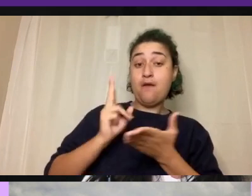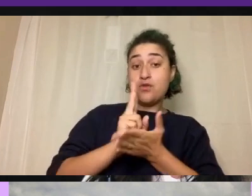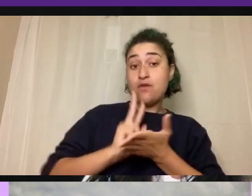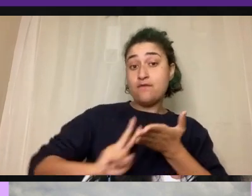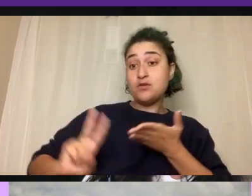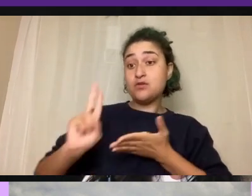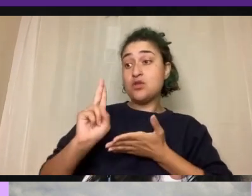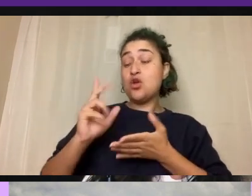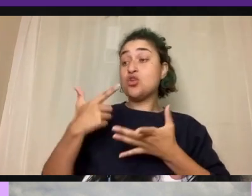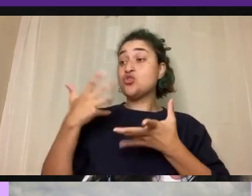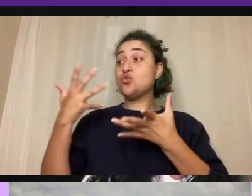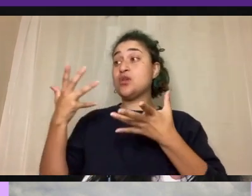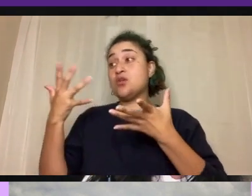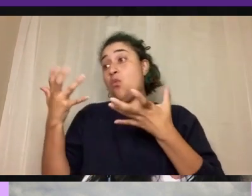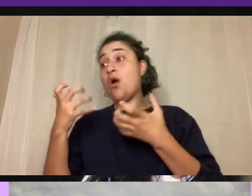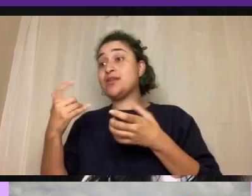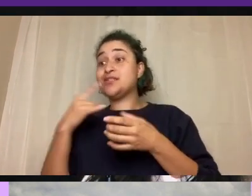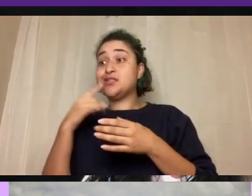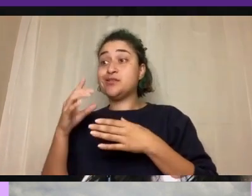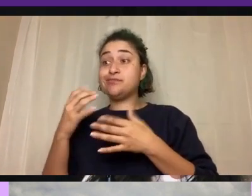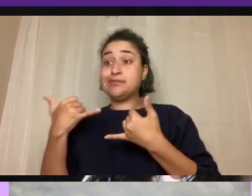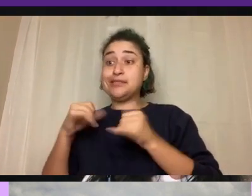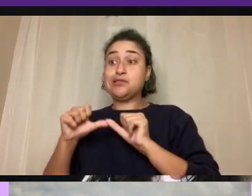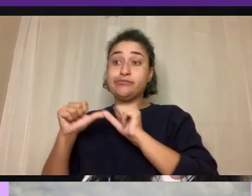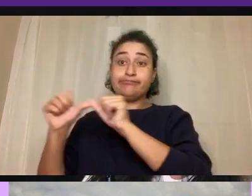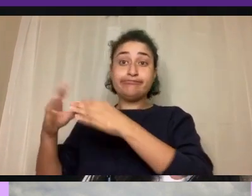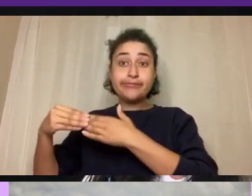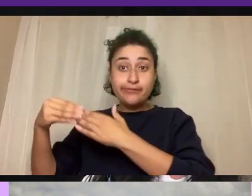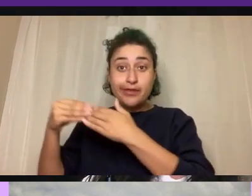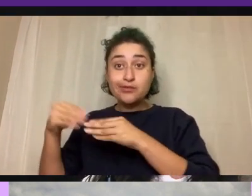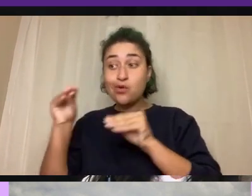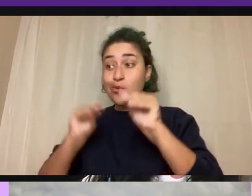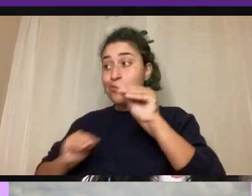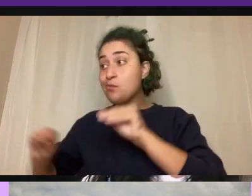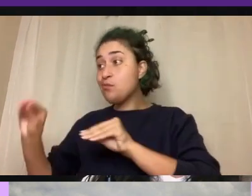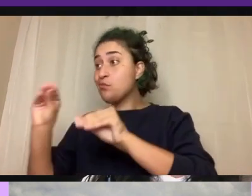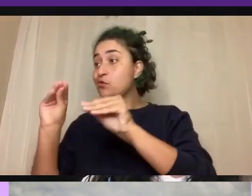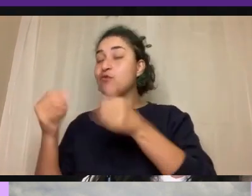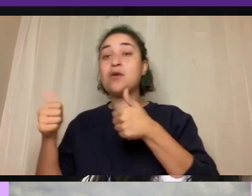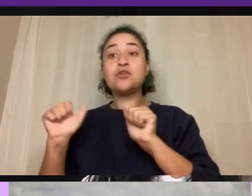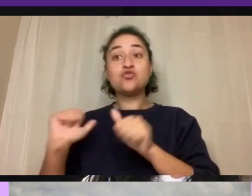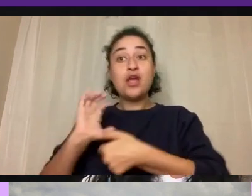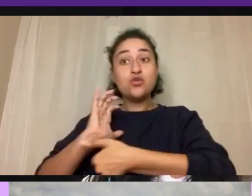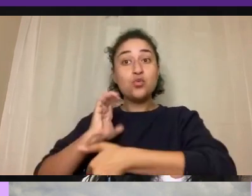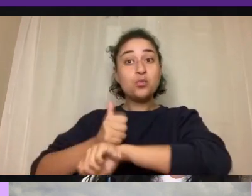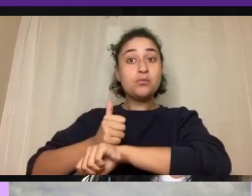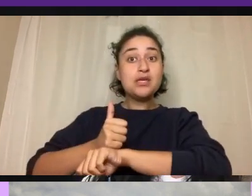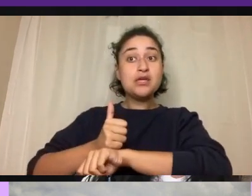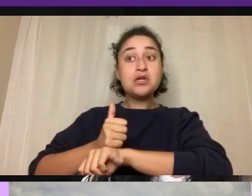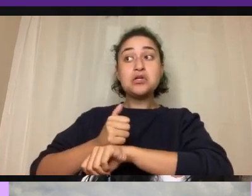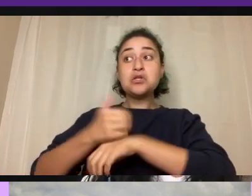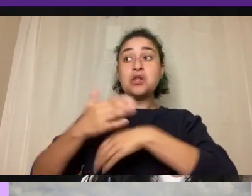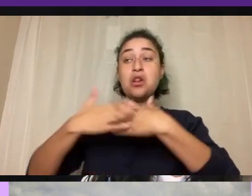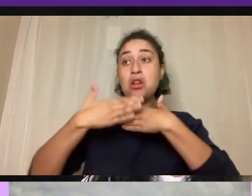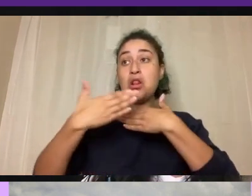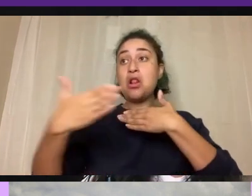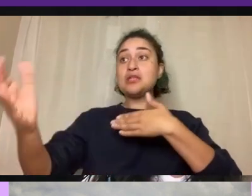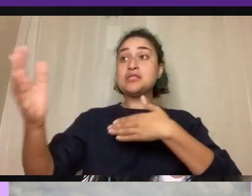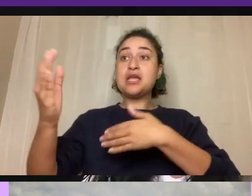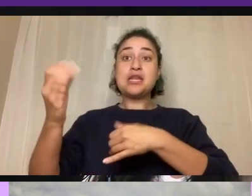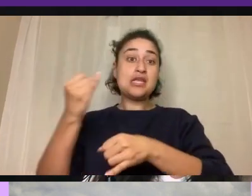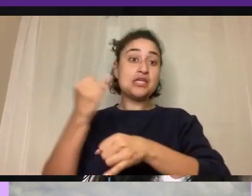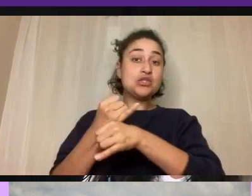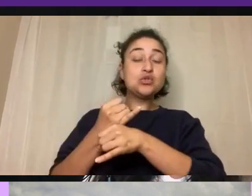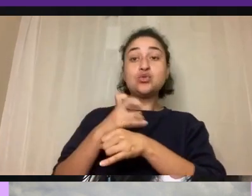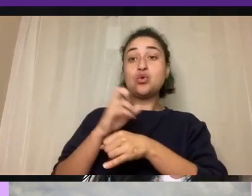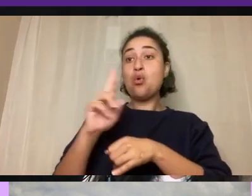might be something to think about for organizing. Are we trying to build longstanding institutions, or are we trying to have